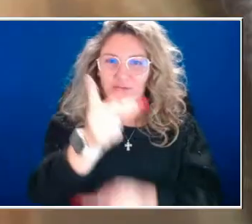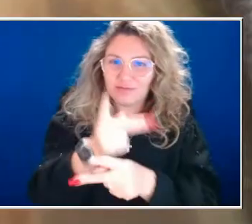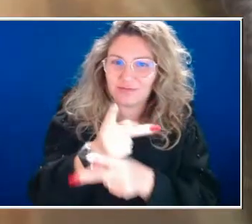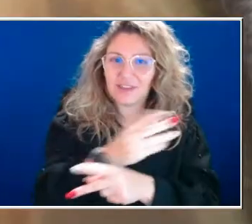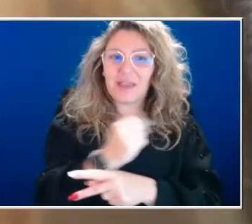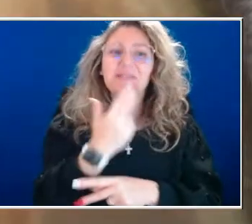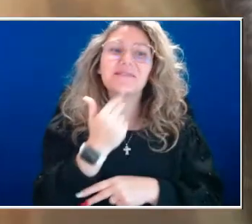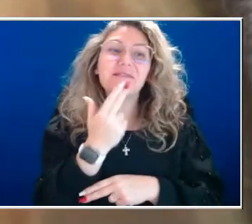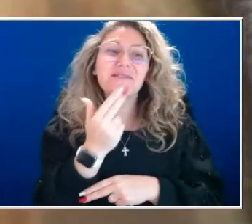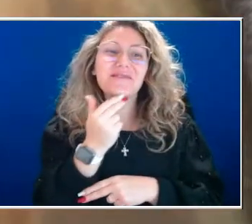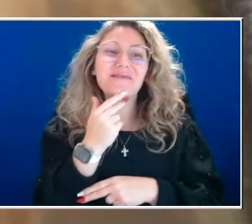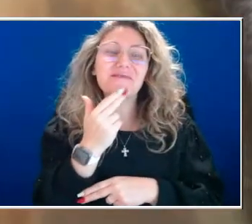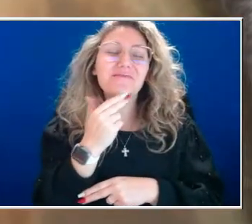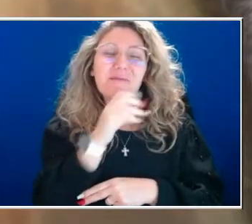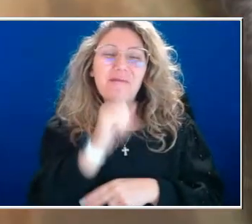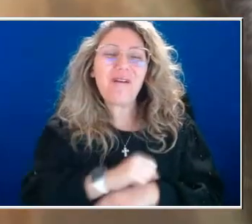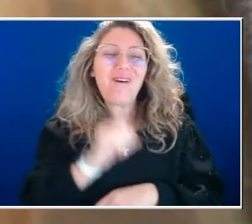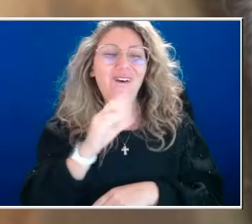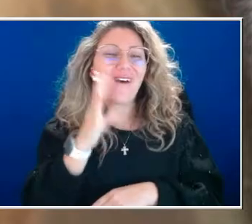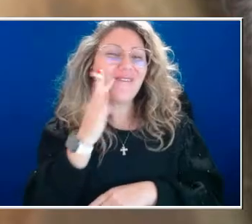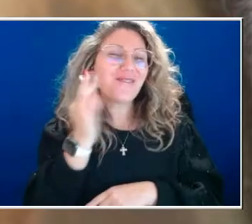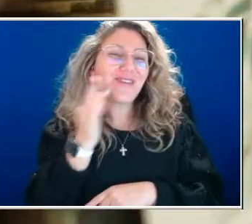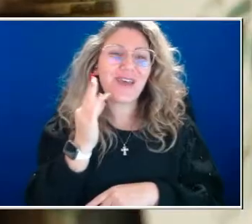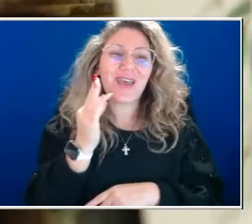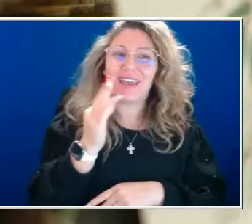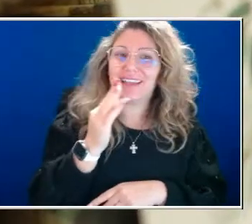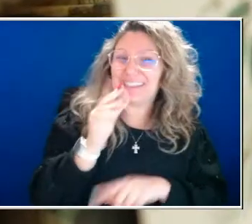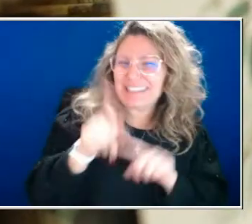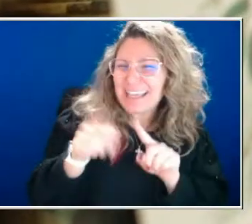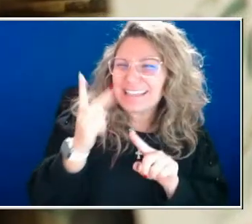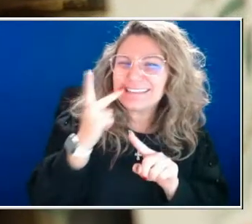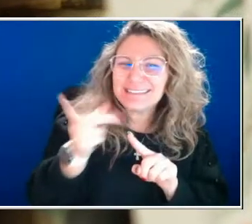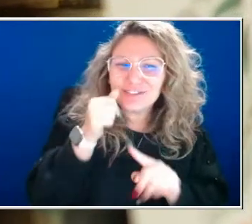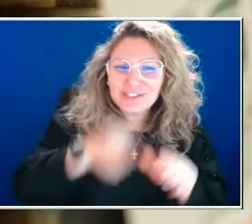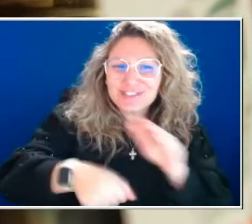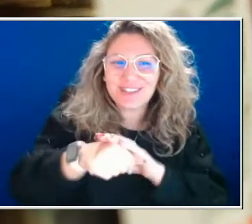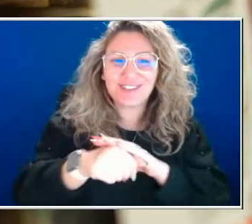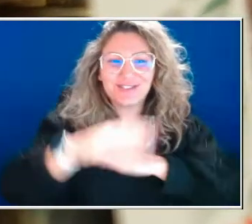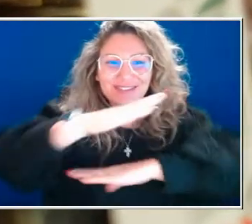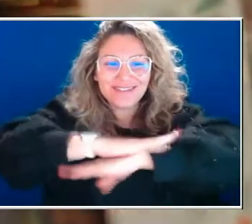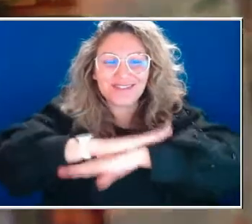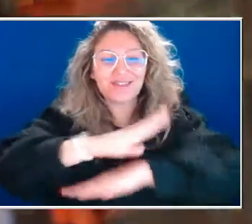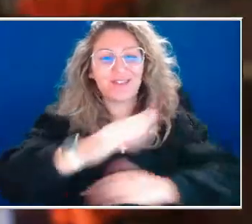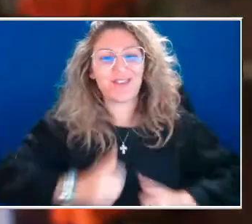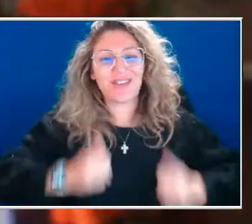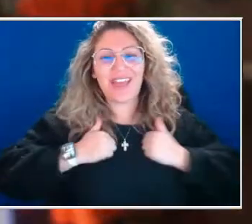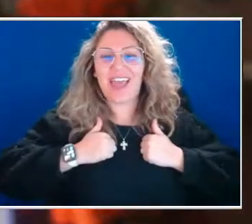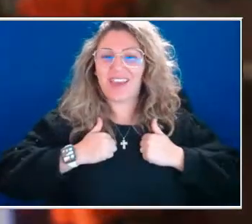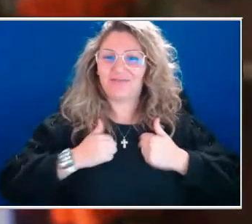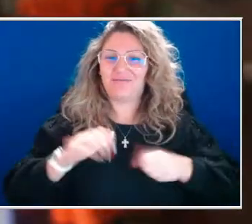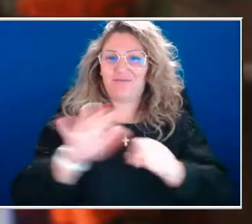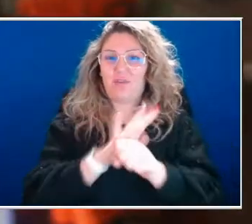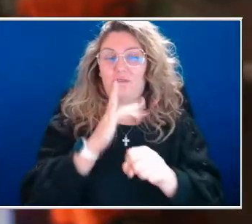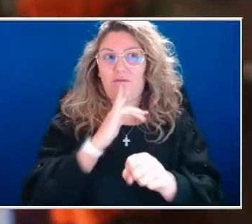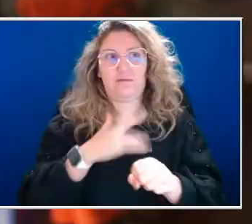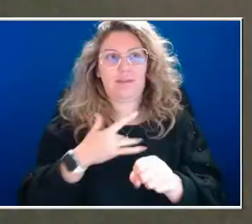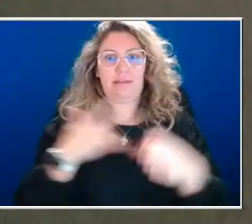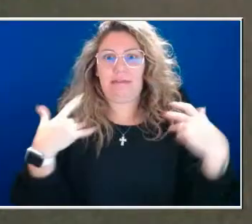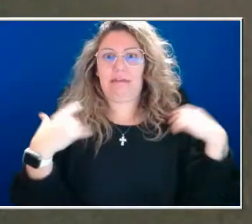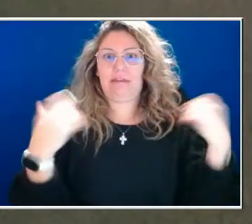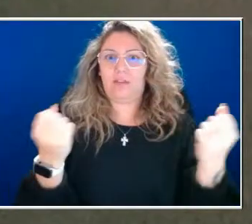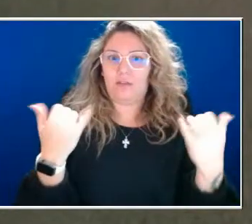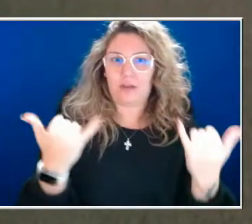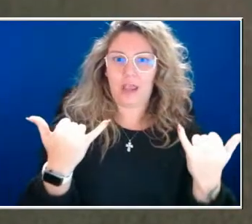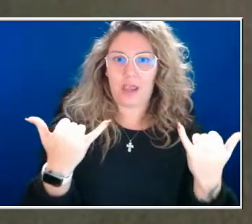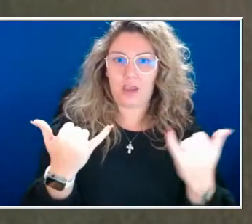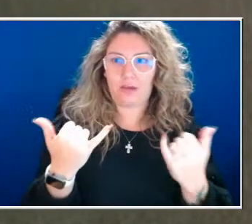cat. She thinks we can't see her if she's under the table. Her life is full, I mean, I feel healthier now than I have when I was 20. and